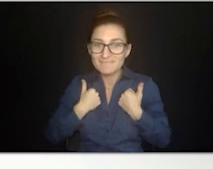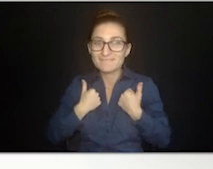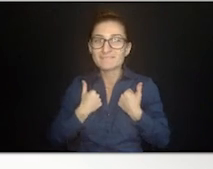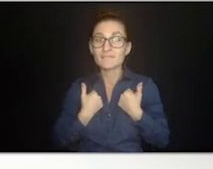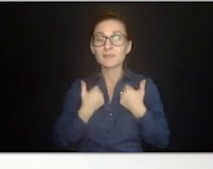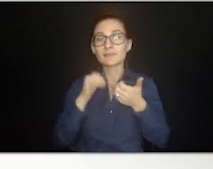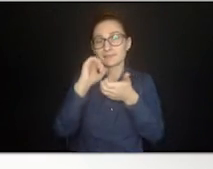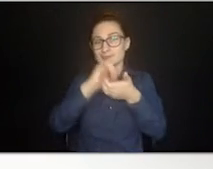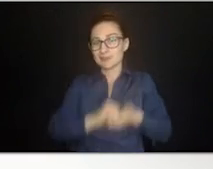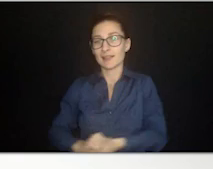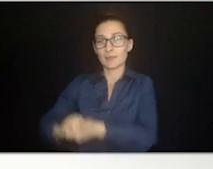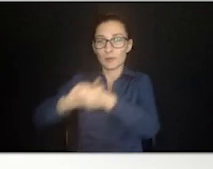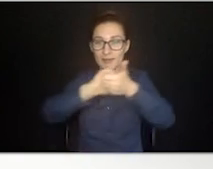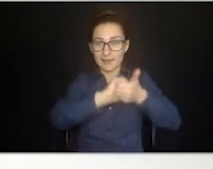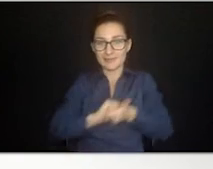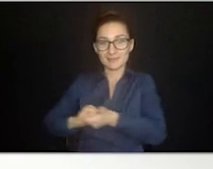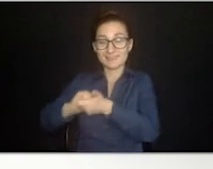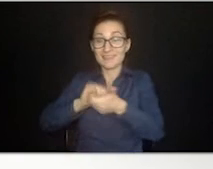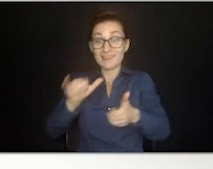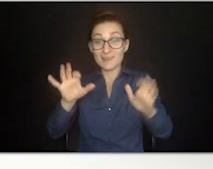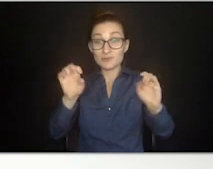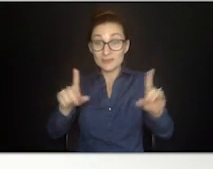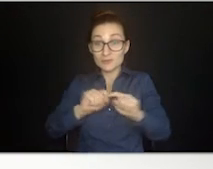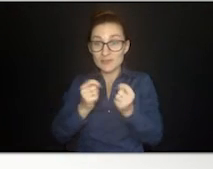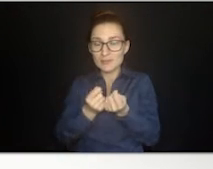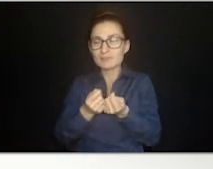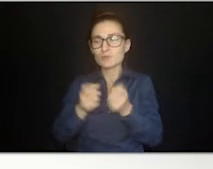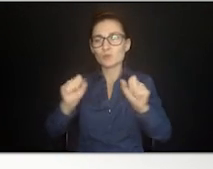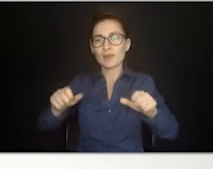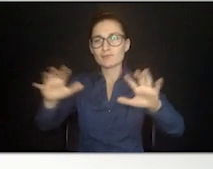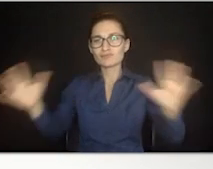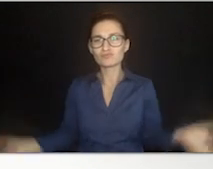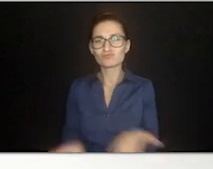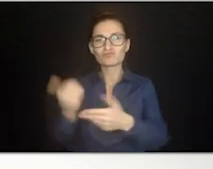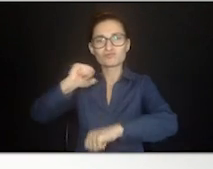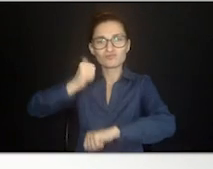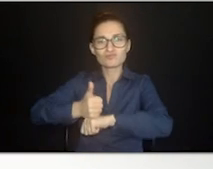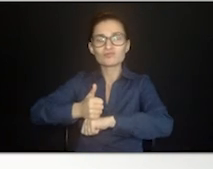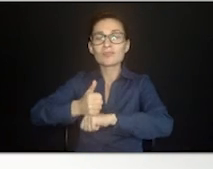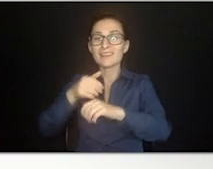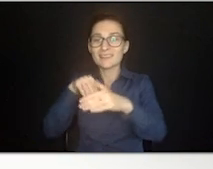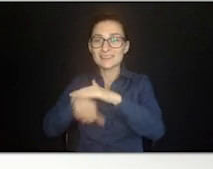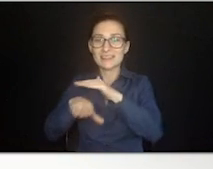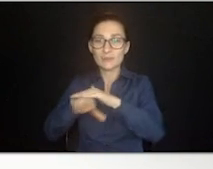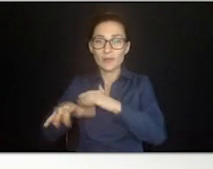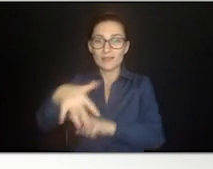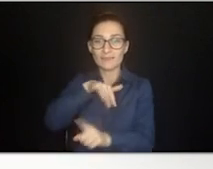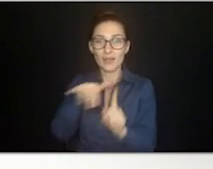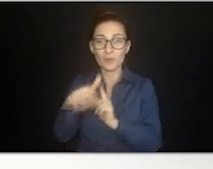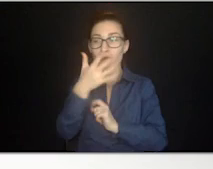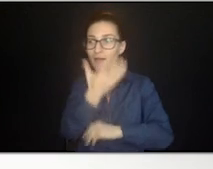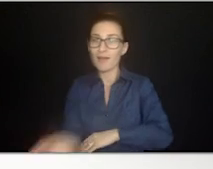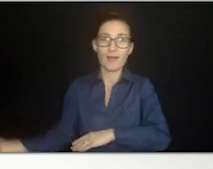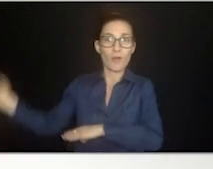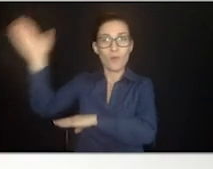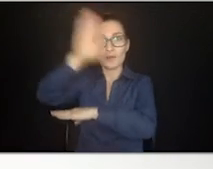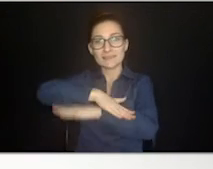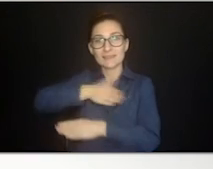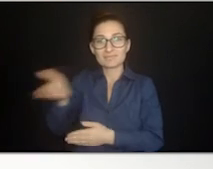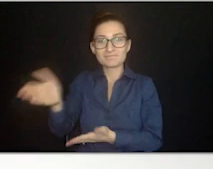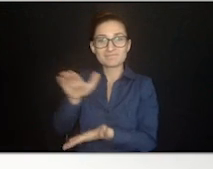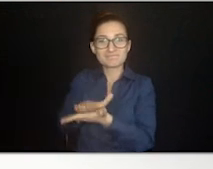Collaborate with your child's educational team to establish an environment that is accessible throughout the student's entire